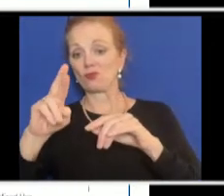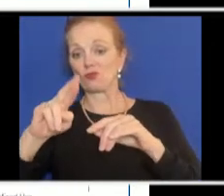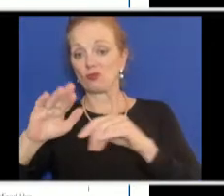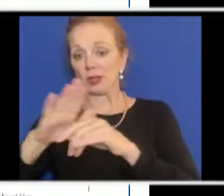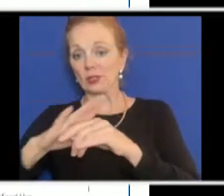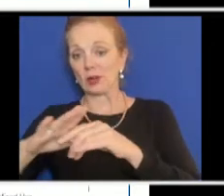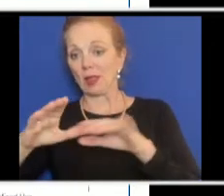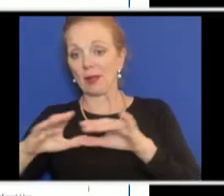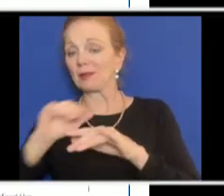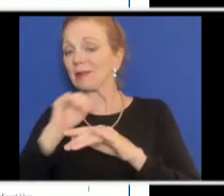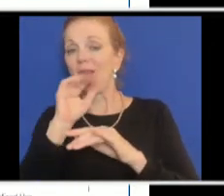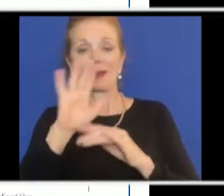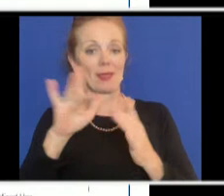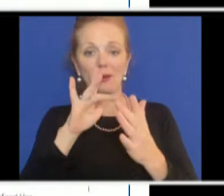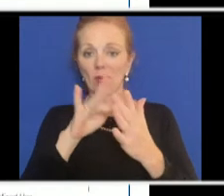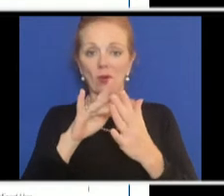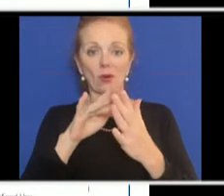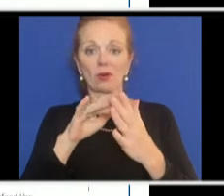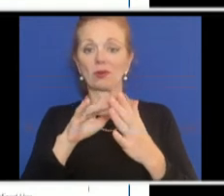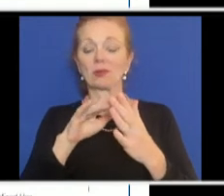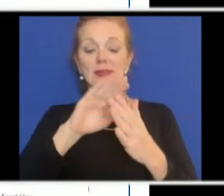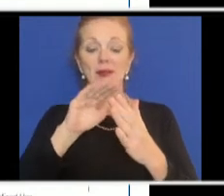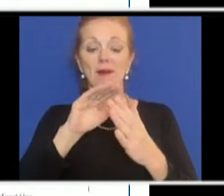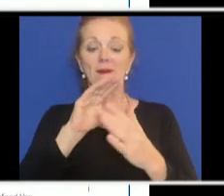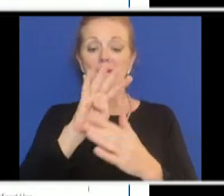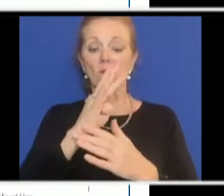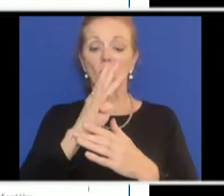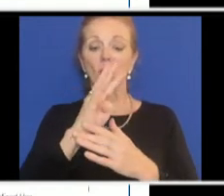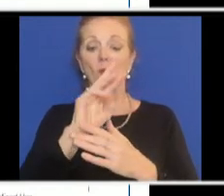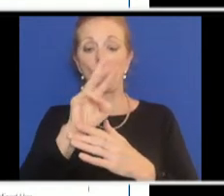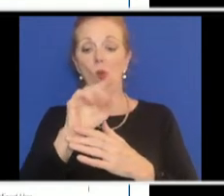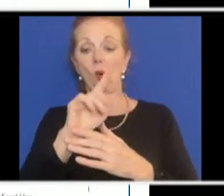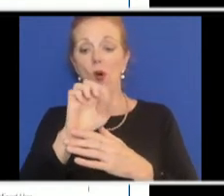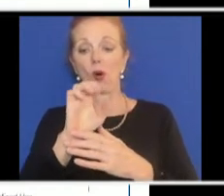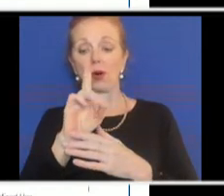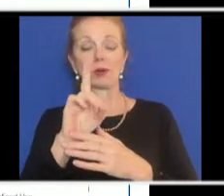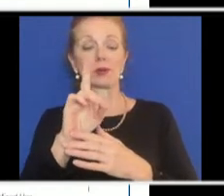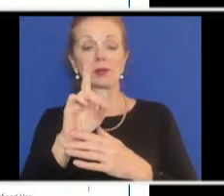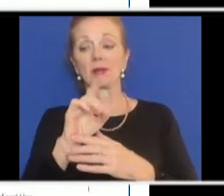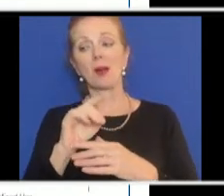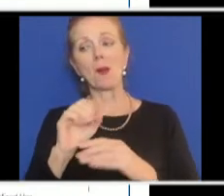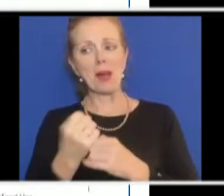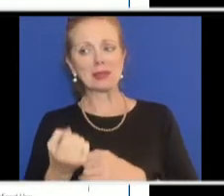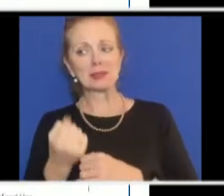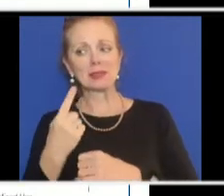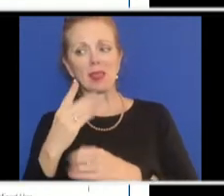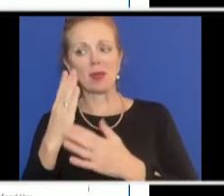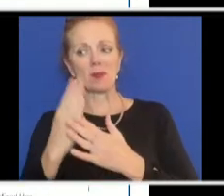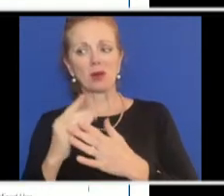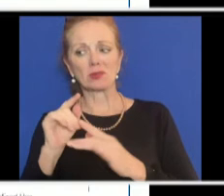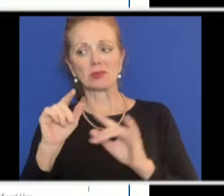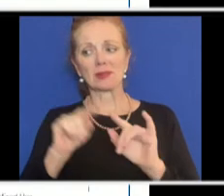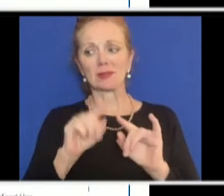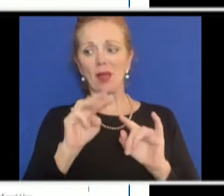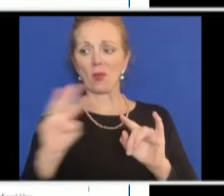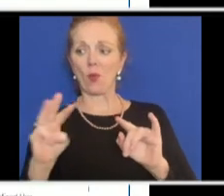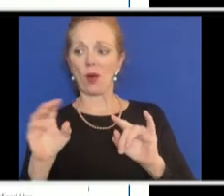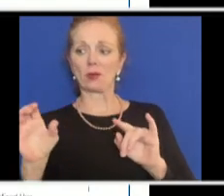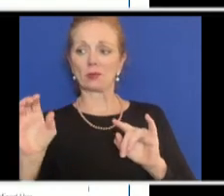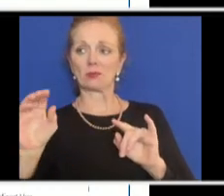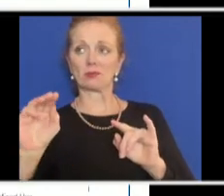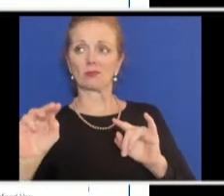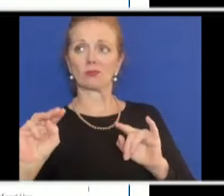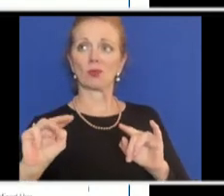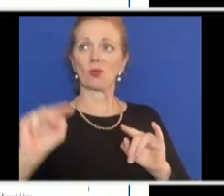not in the core of Fourth Ward so it does make sense for these Parcels that are actually on the west side of North Graham